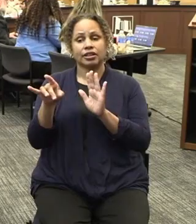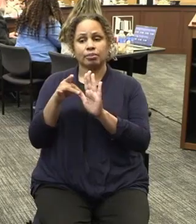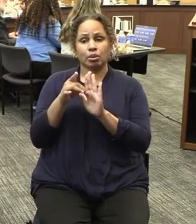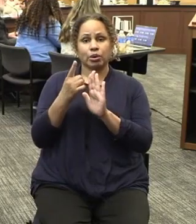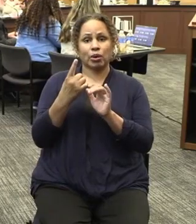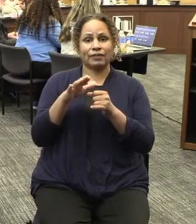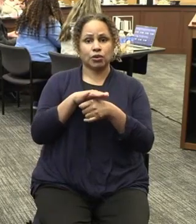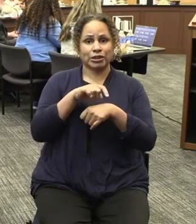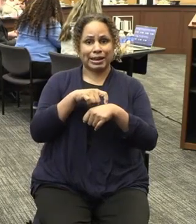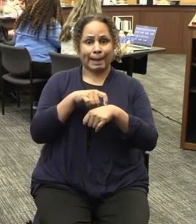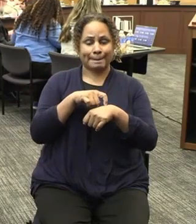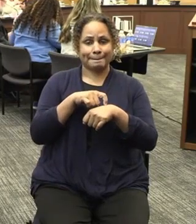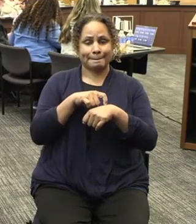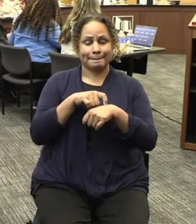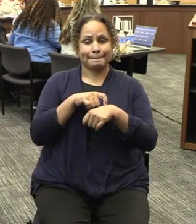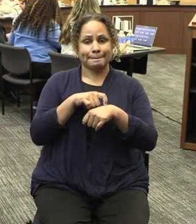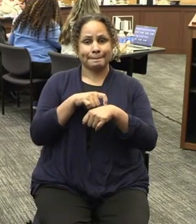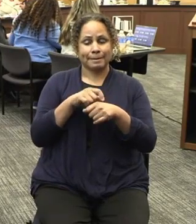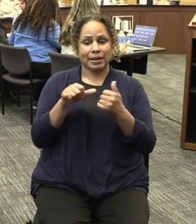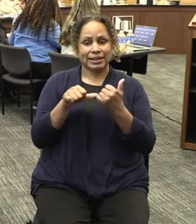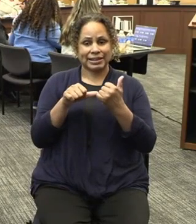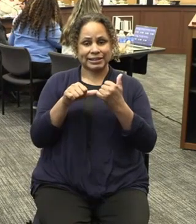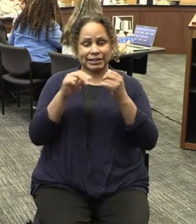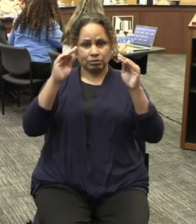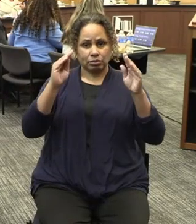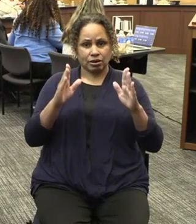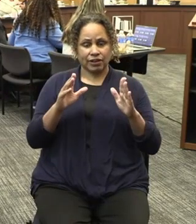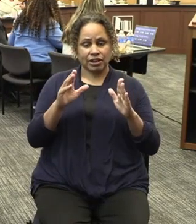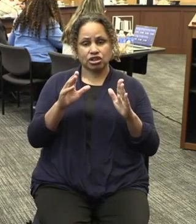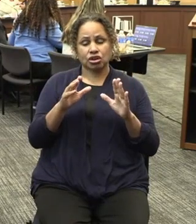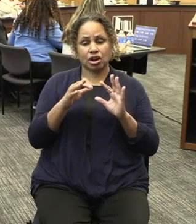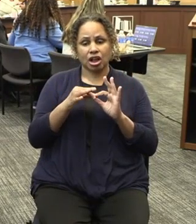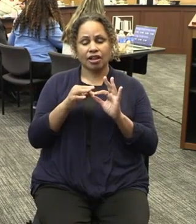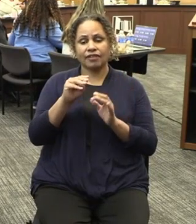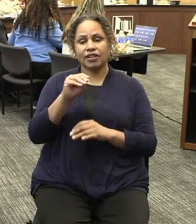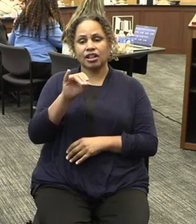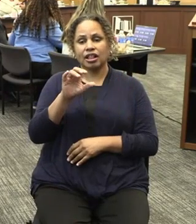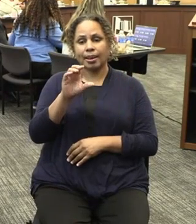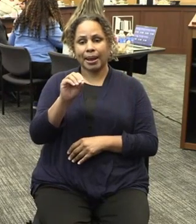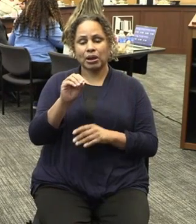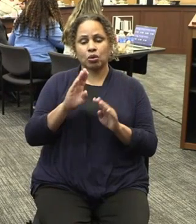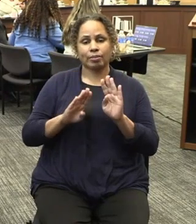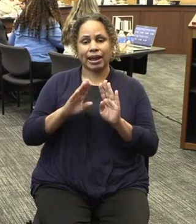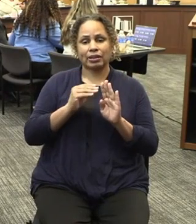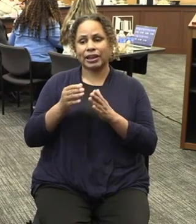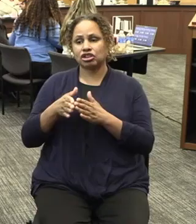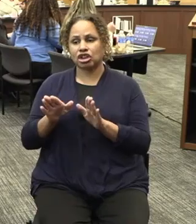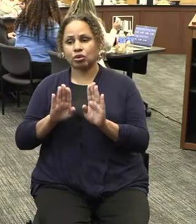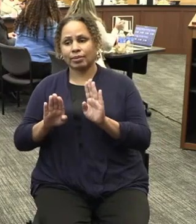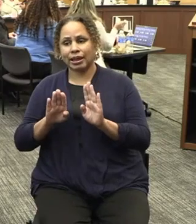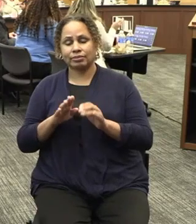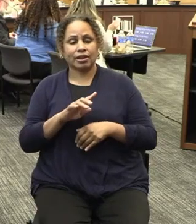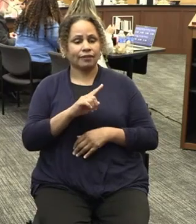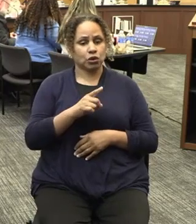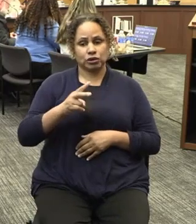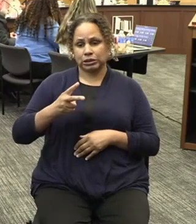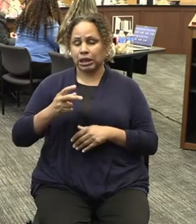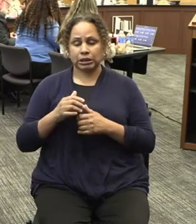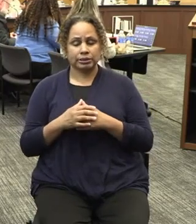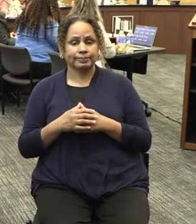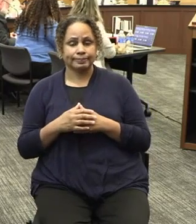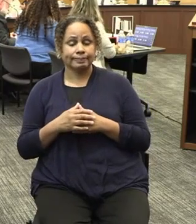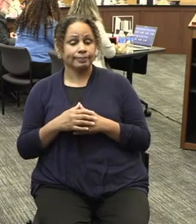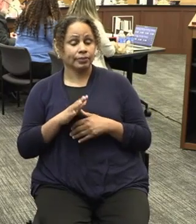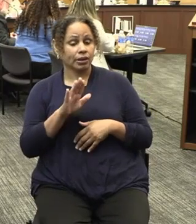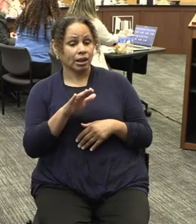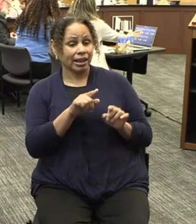full-time assistant professor of microbiology and general biology. So move. Second. And just